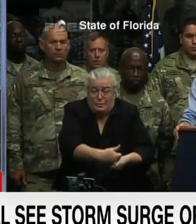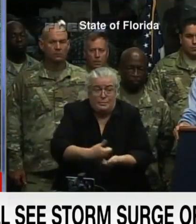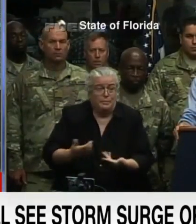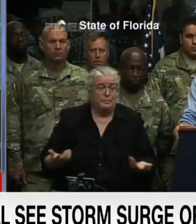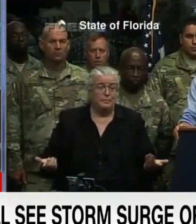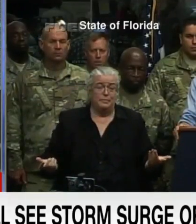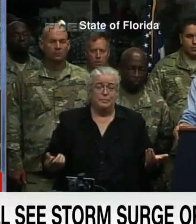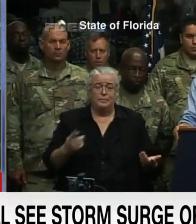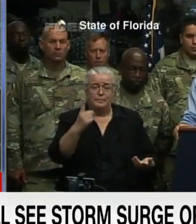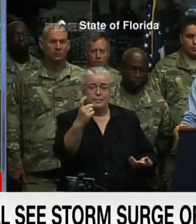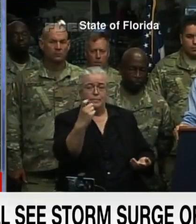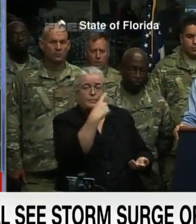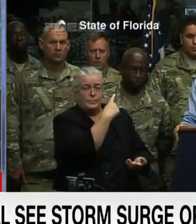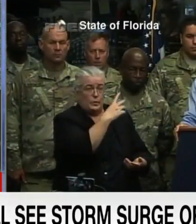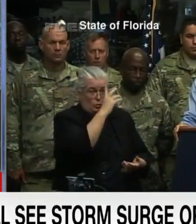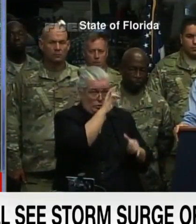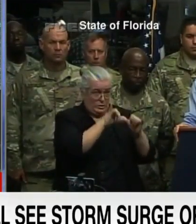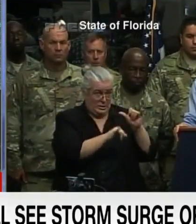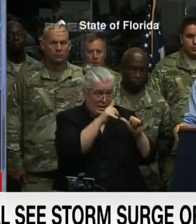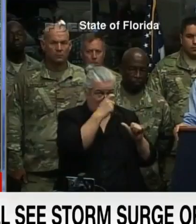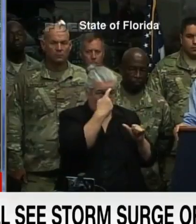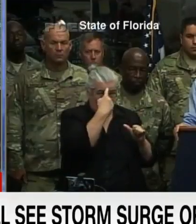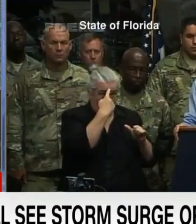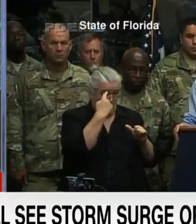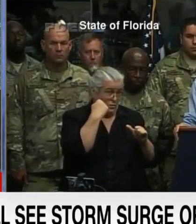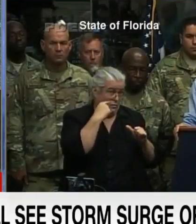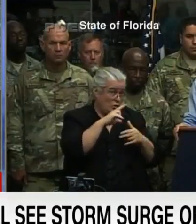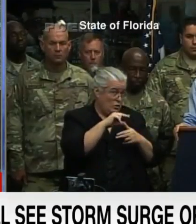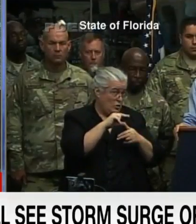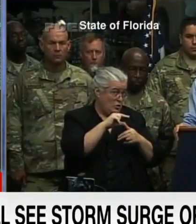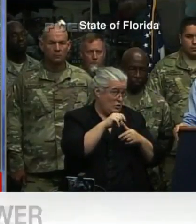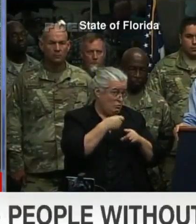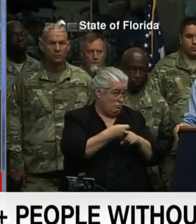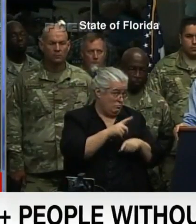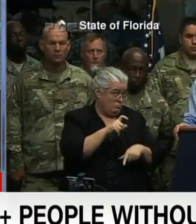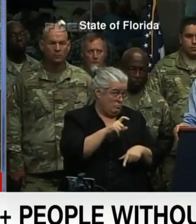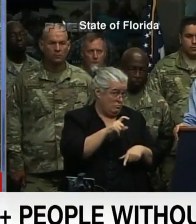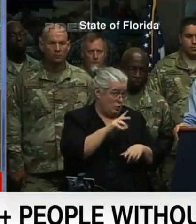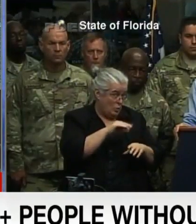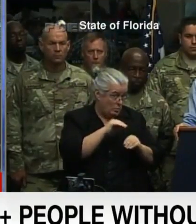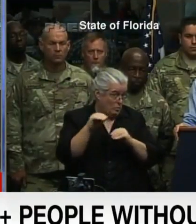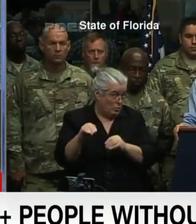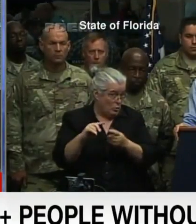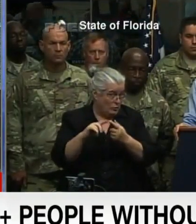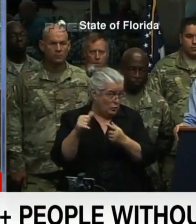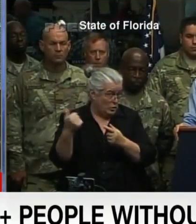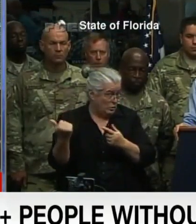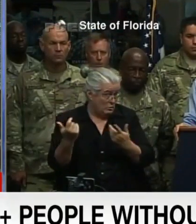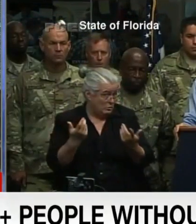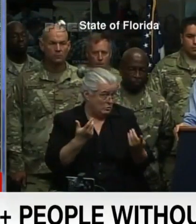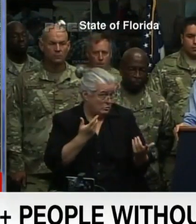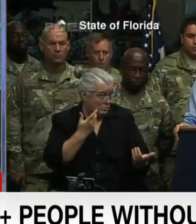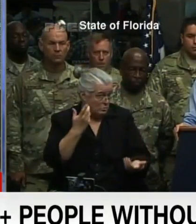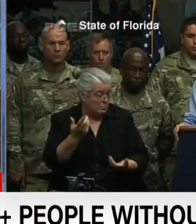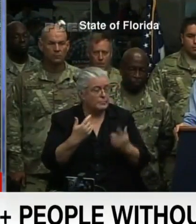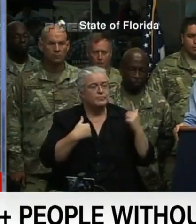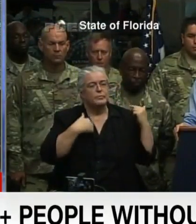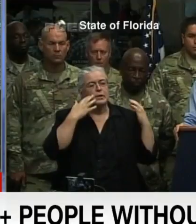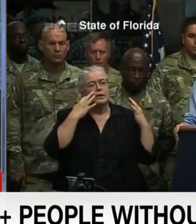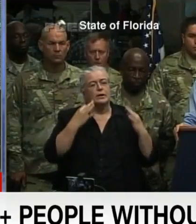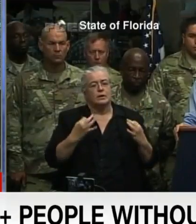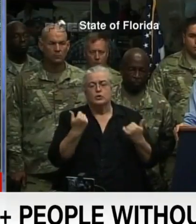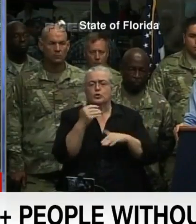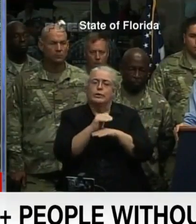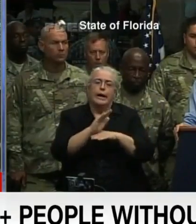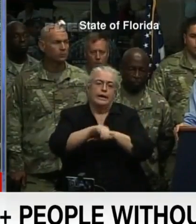Governor, are you going to remain here for the timing of the storm coming through your state, or are you going to move around the state while the storm? I'll decide. I'm going to be here